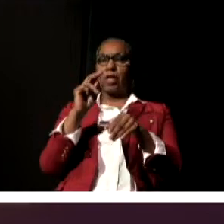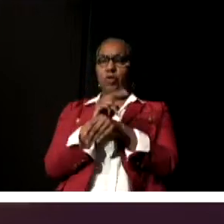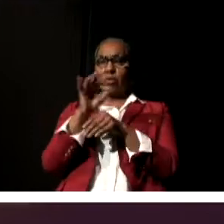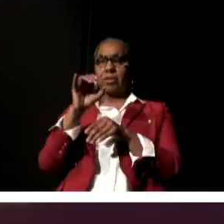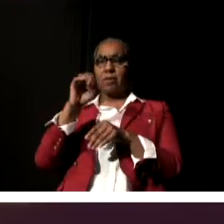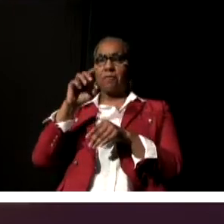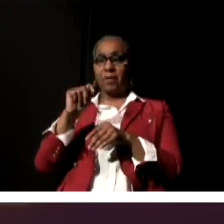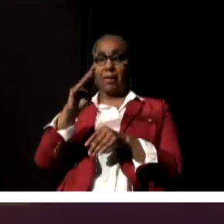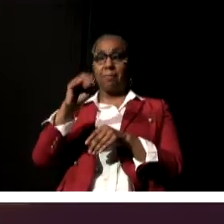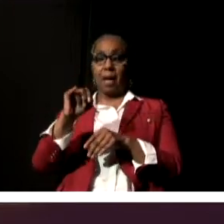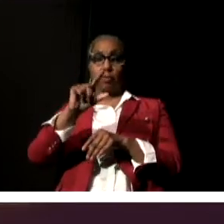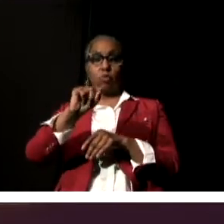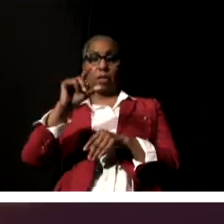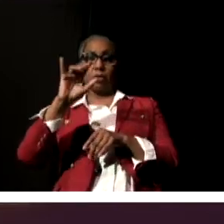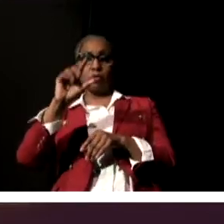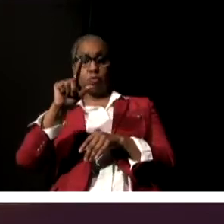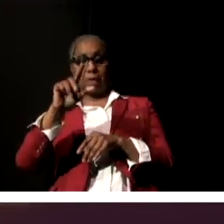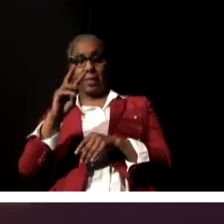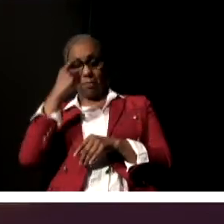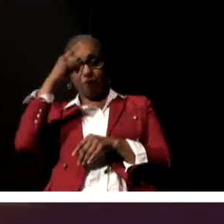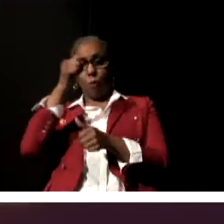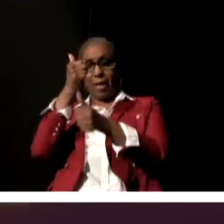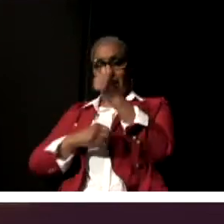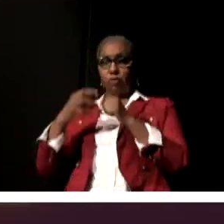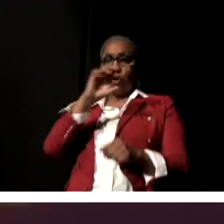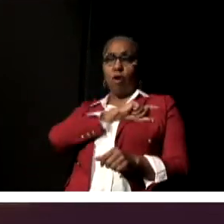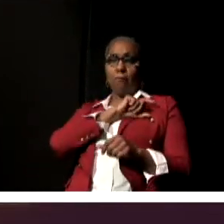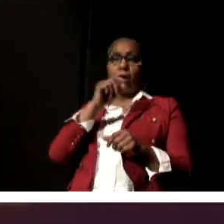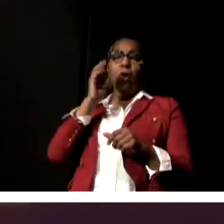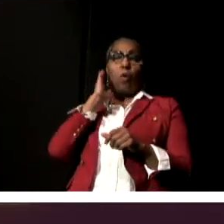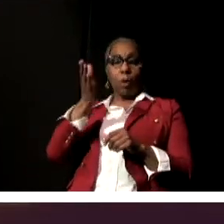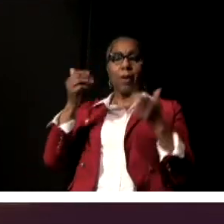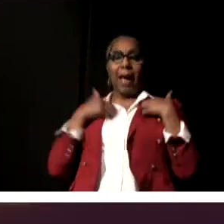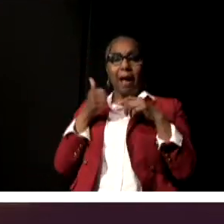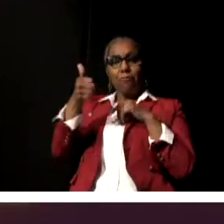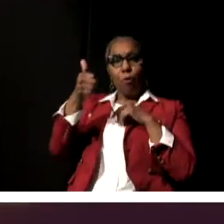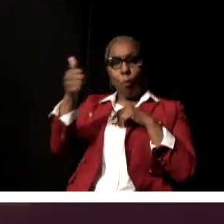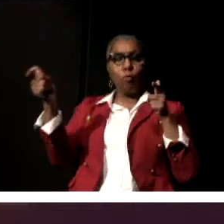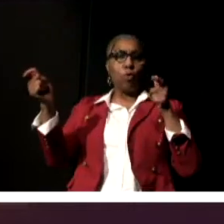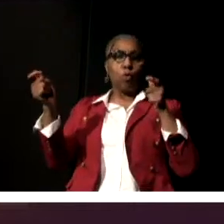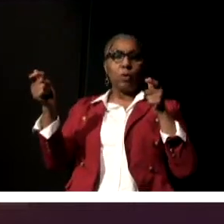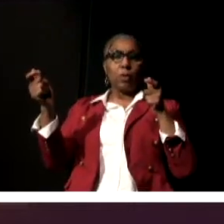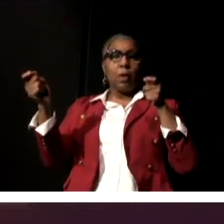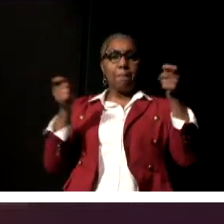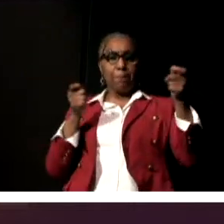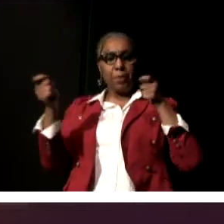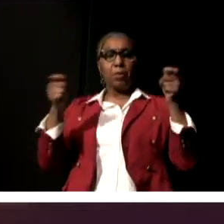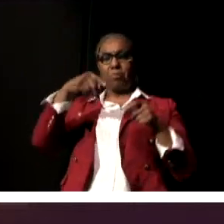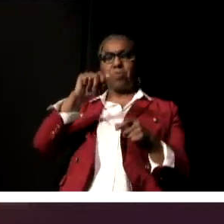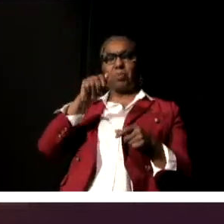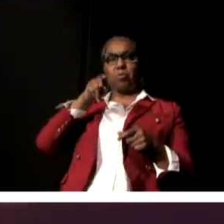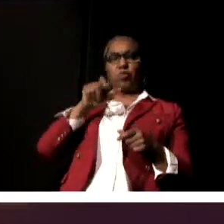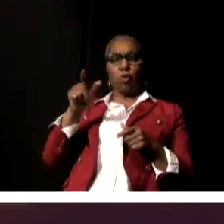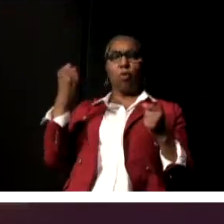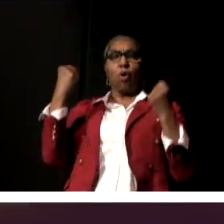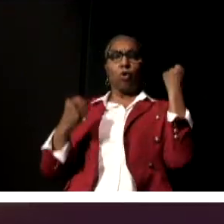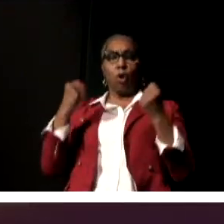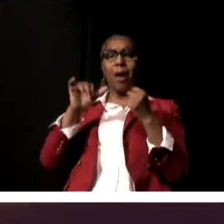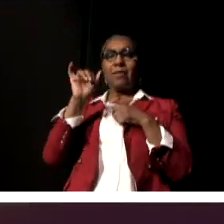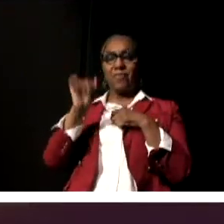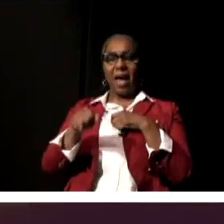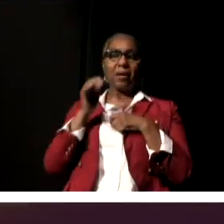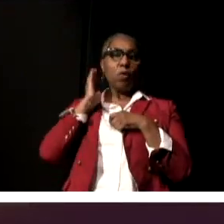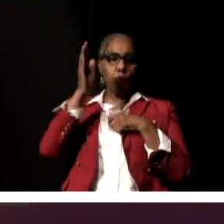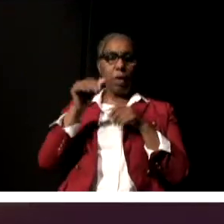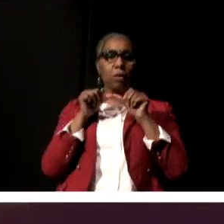by 2026, where each officer will have his or her own patrol car. This effort aims to prolong